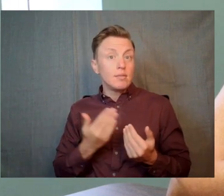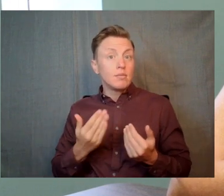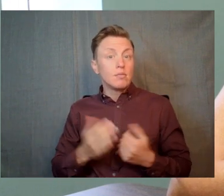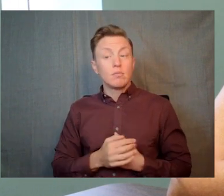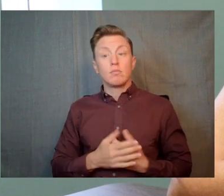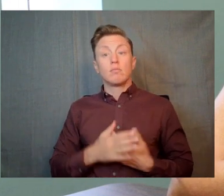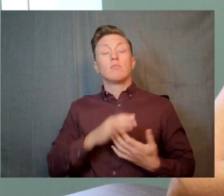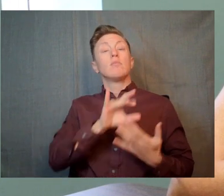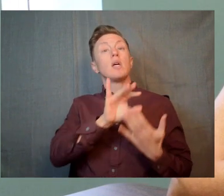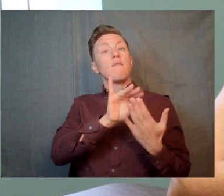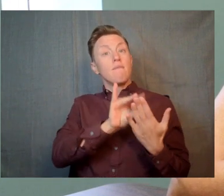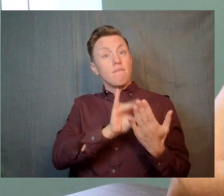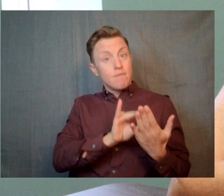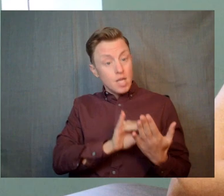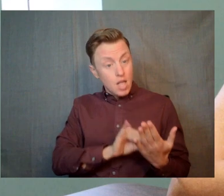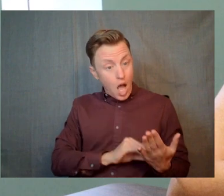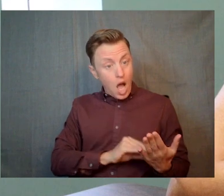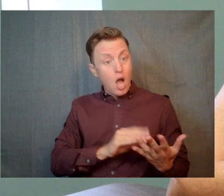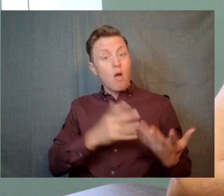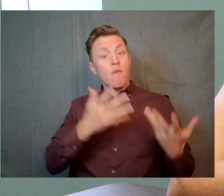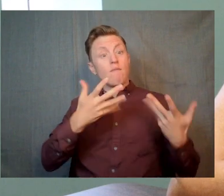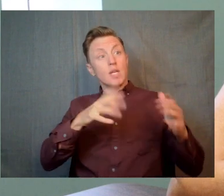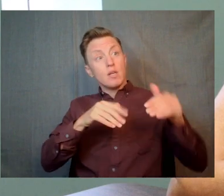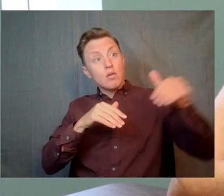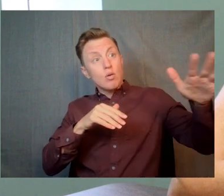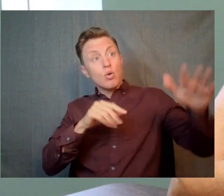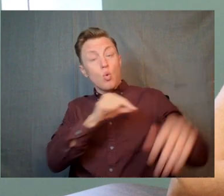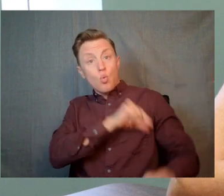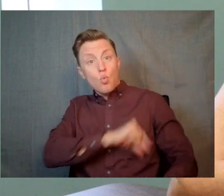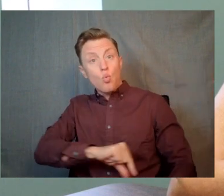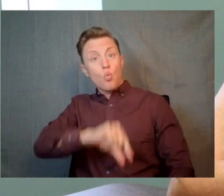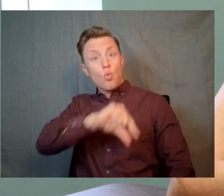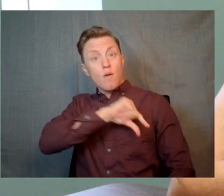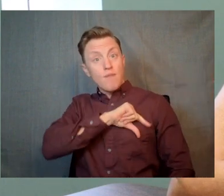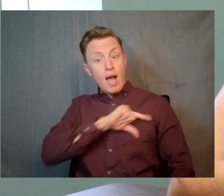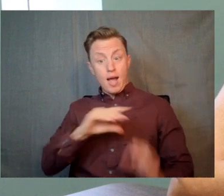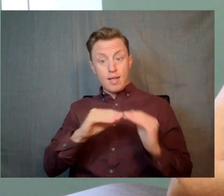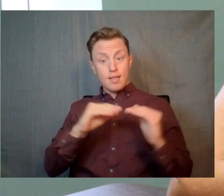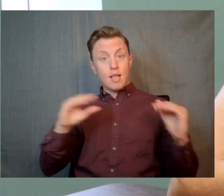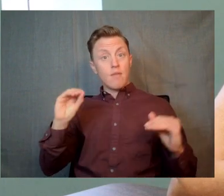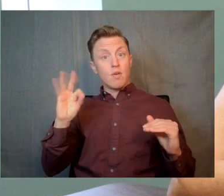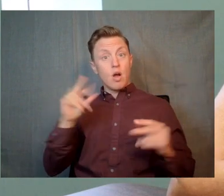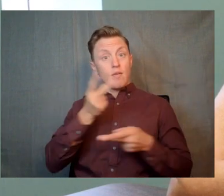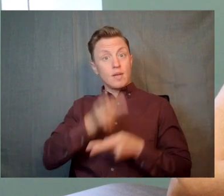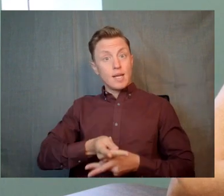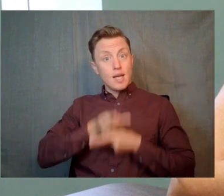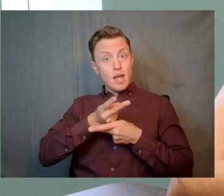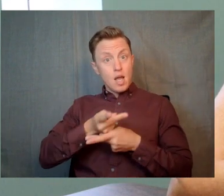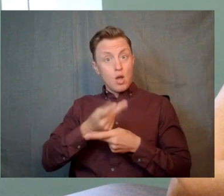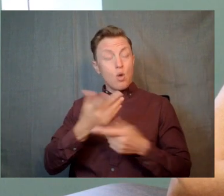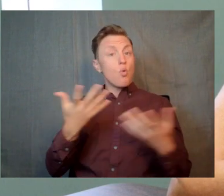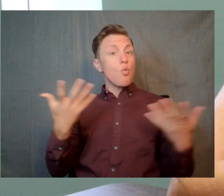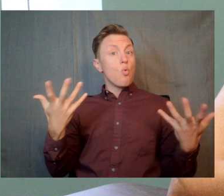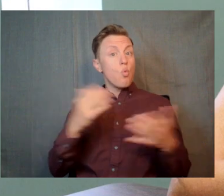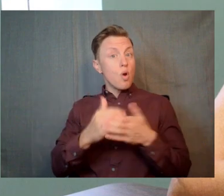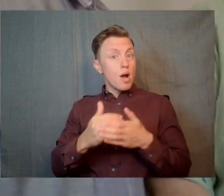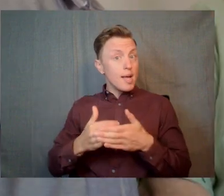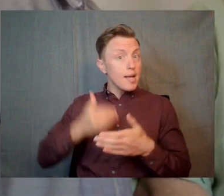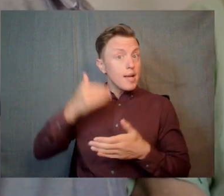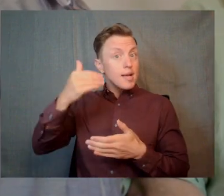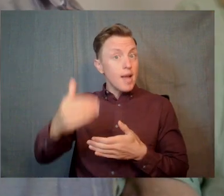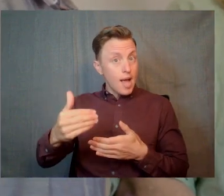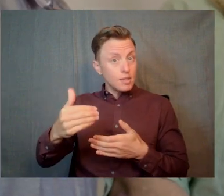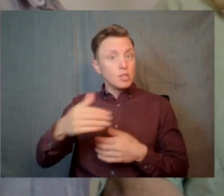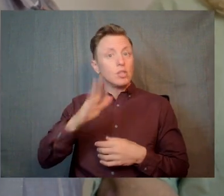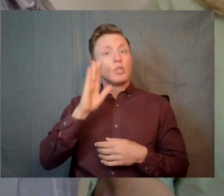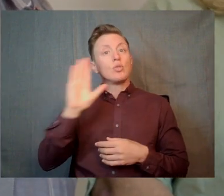If you qualify, meet the level of care, the next step in the LTS process